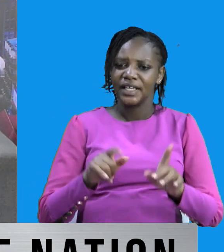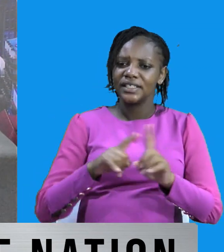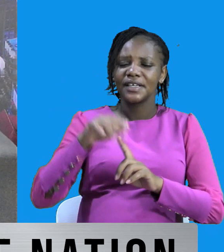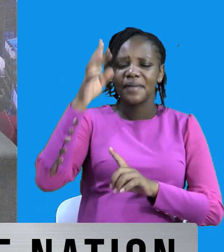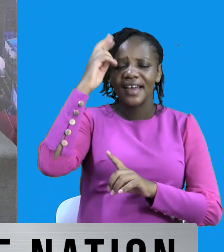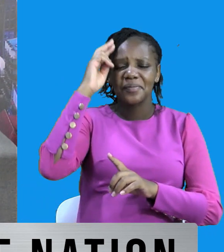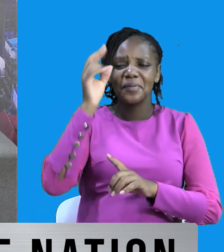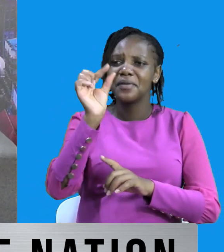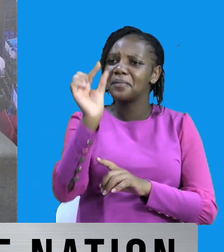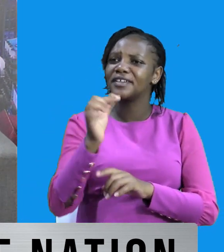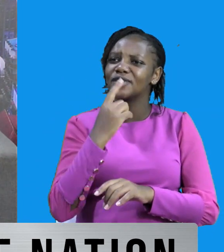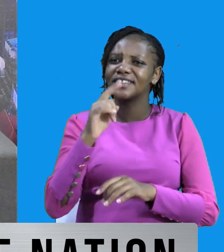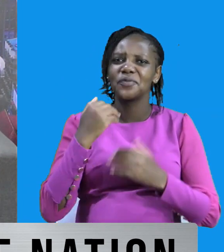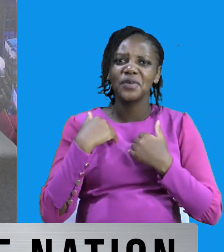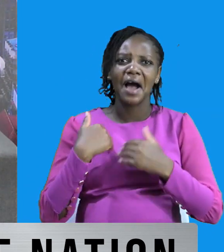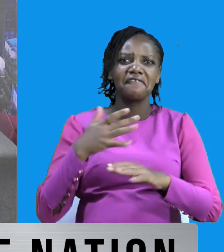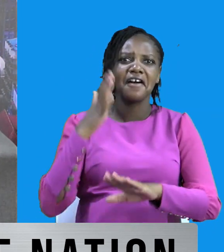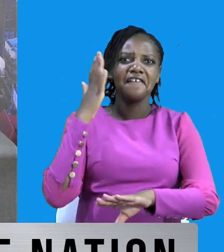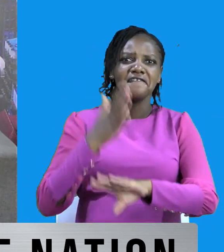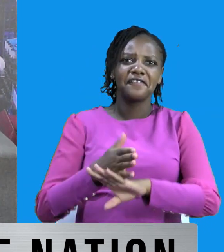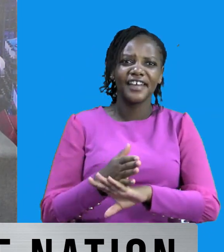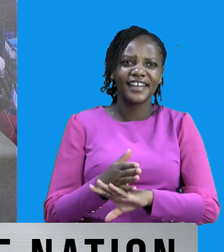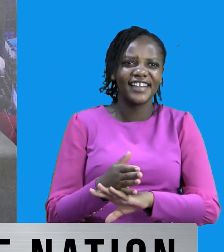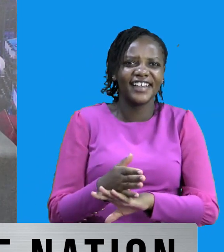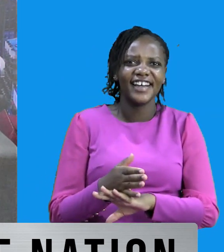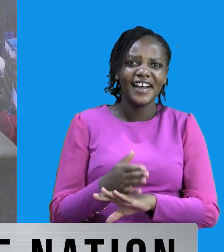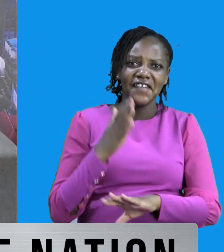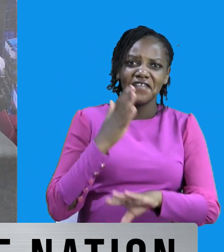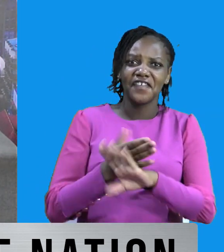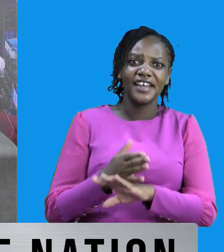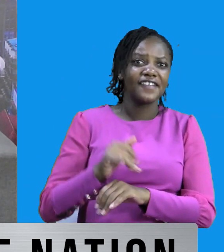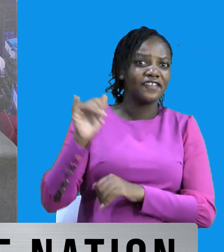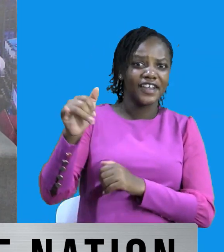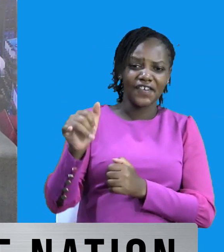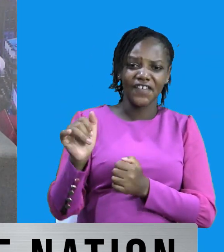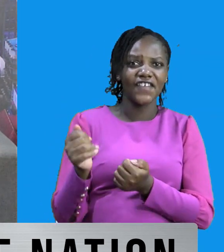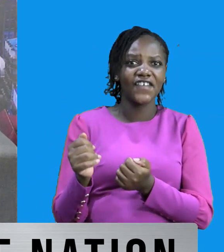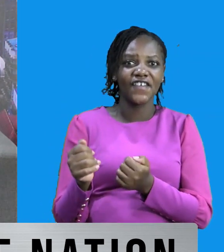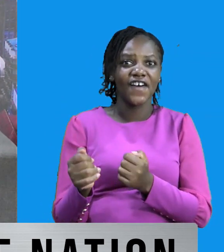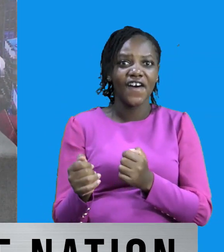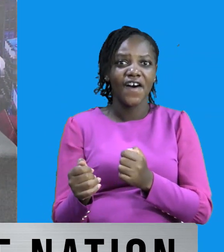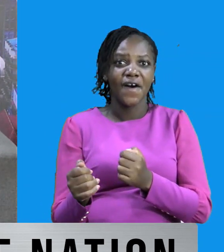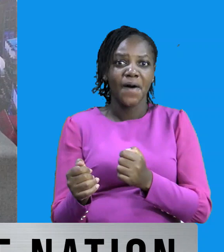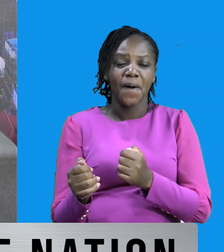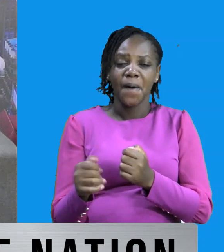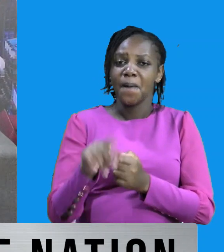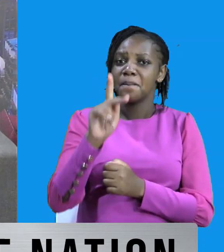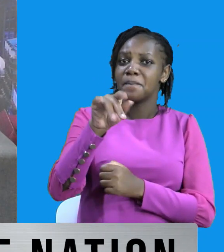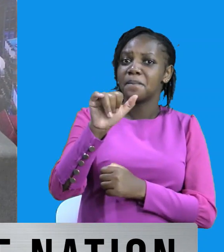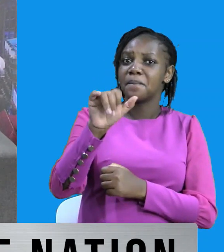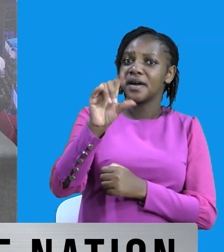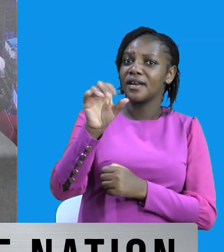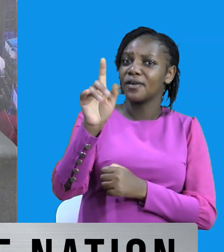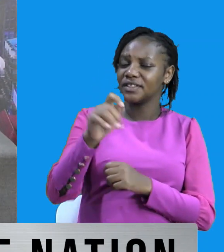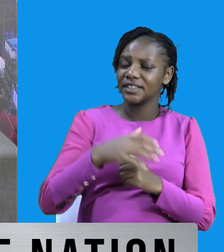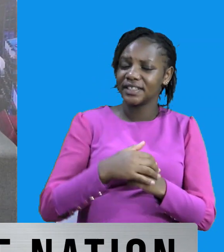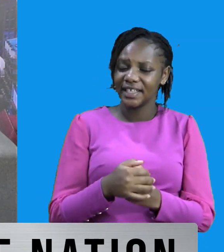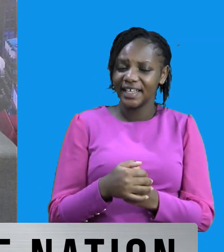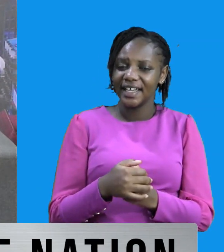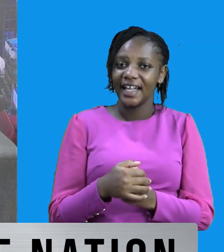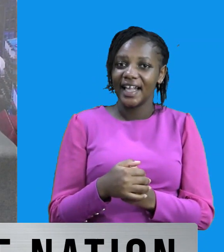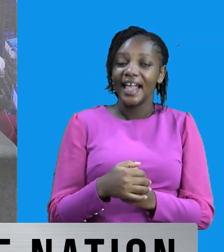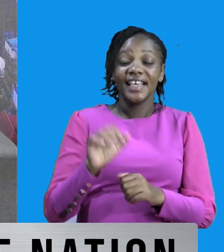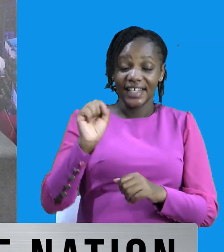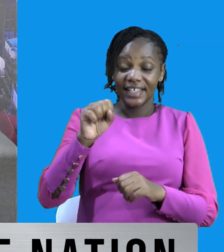pilot. Yeah, we've heard those things. Yeah, and that one could do a lot of harm. Yeah, it was there was